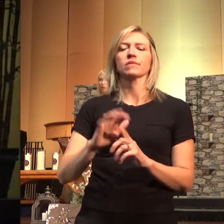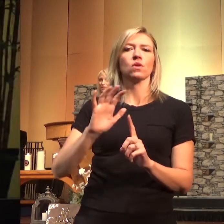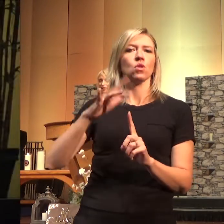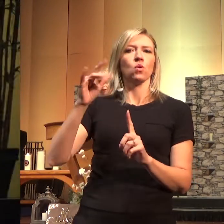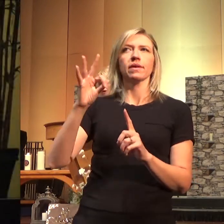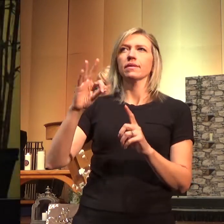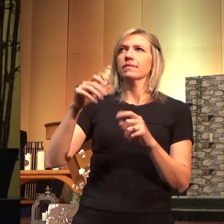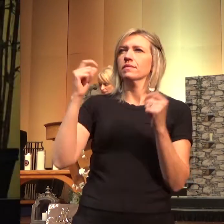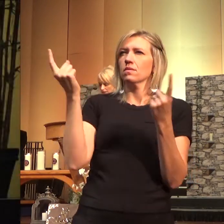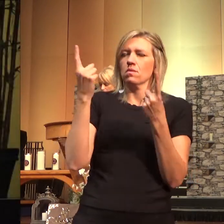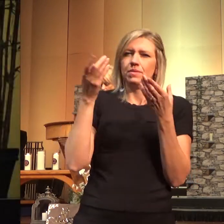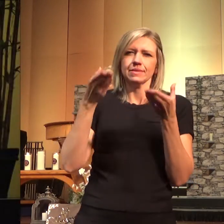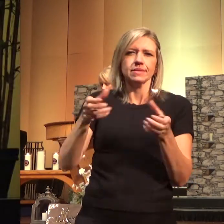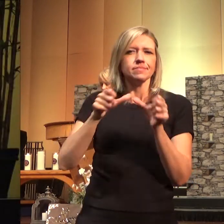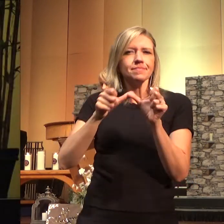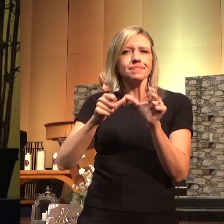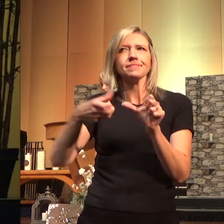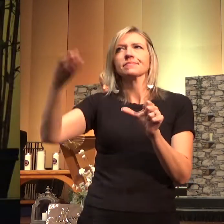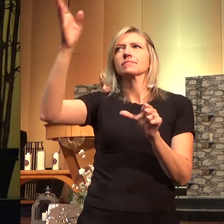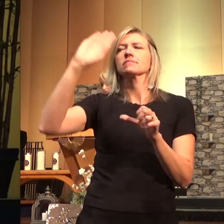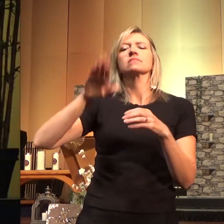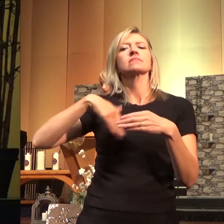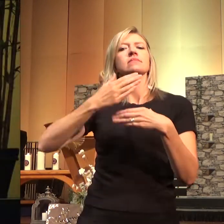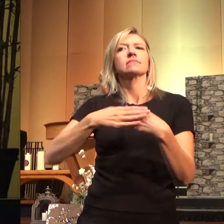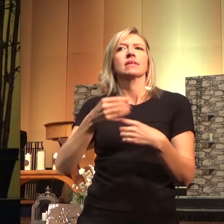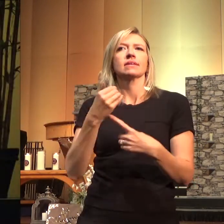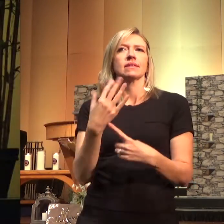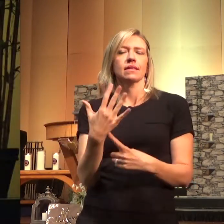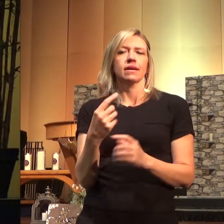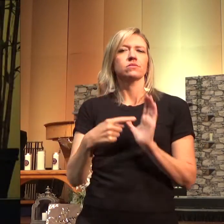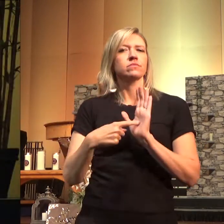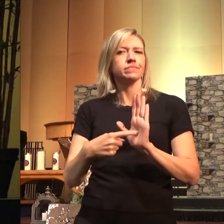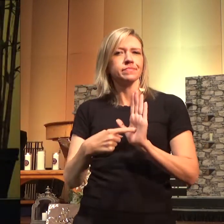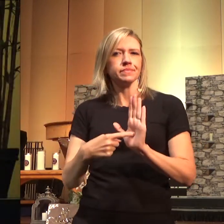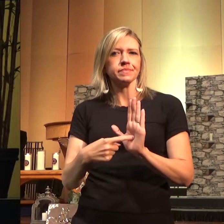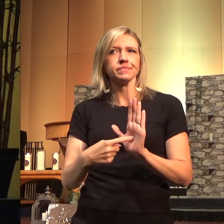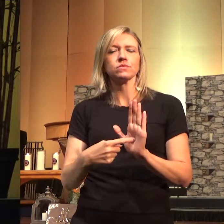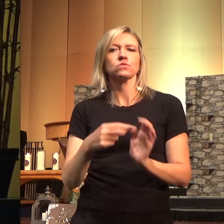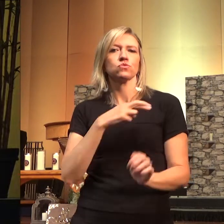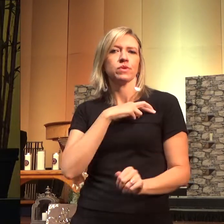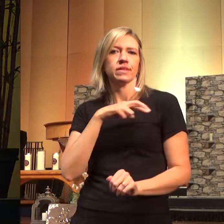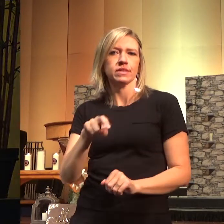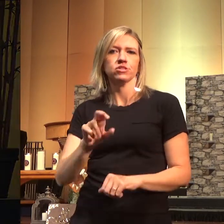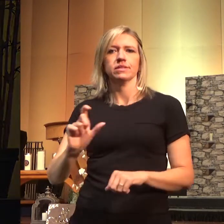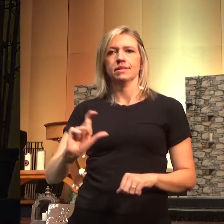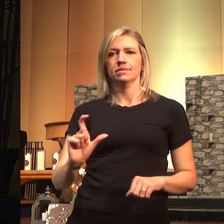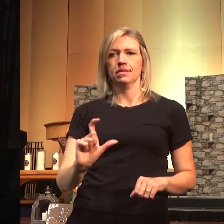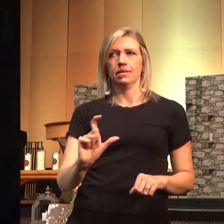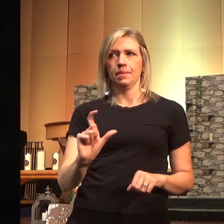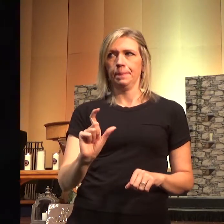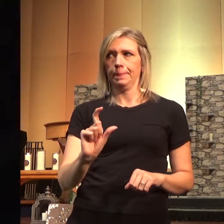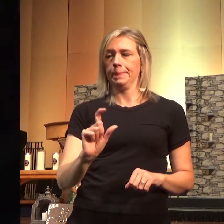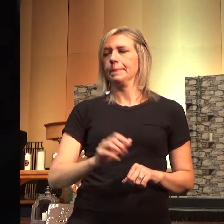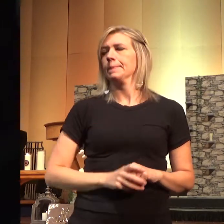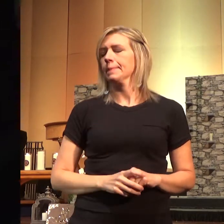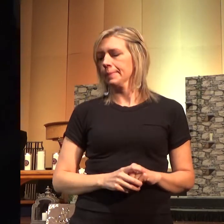To the glory of the omnipresent God, we kindle this light, symbolically representing the religion of